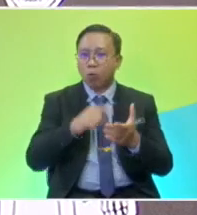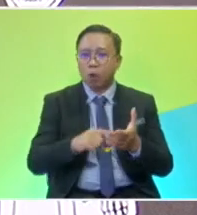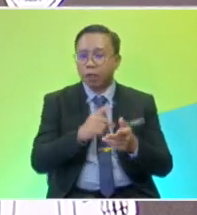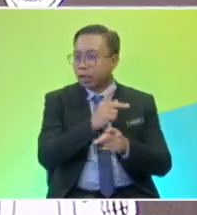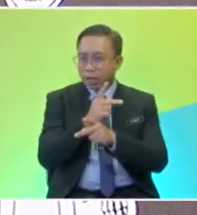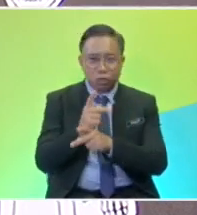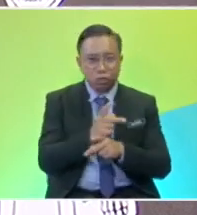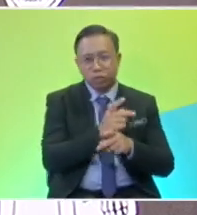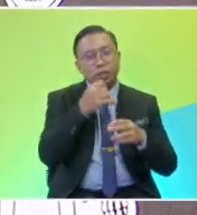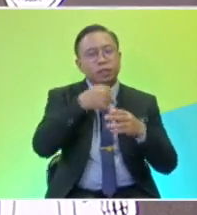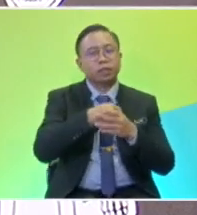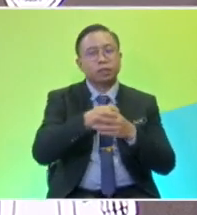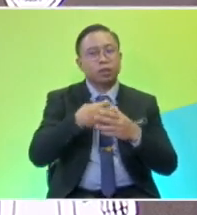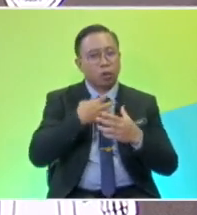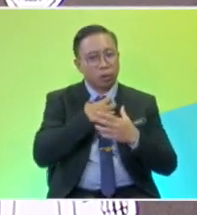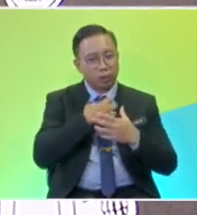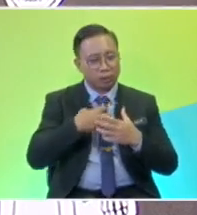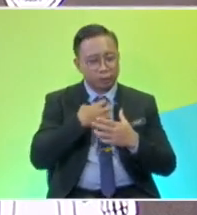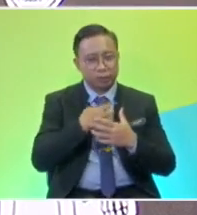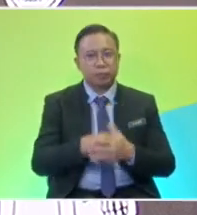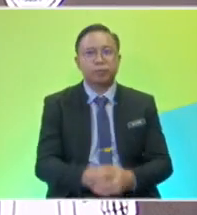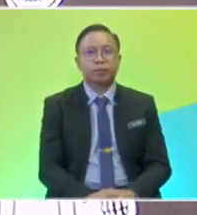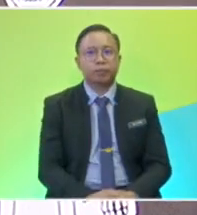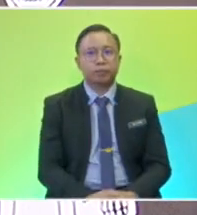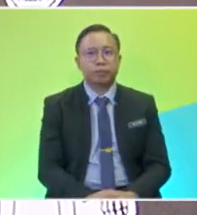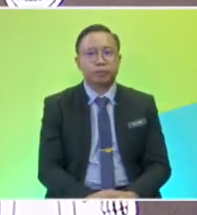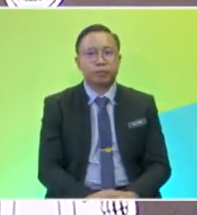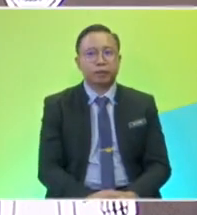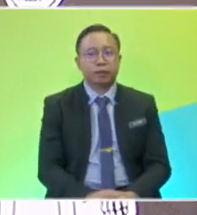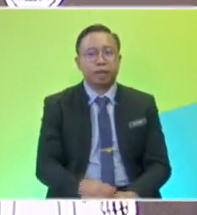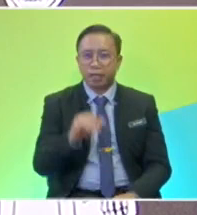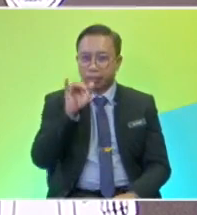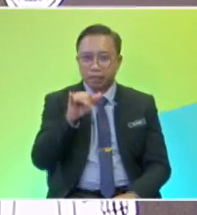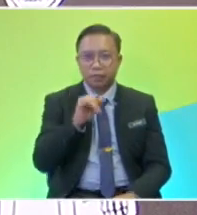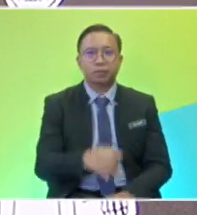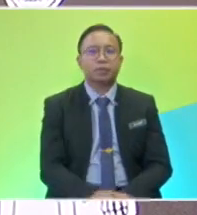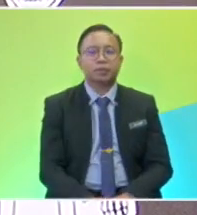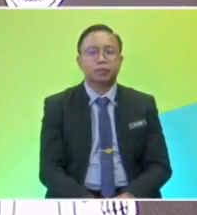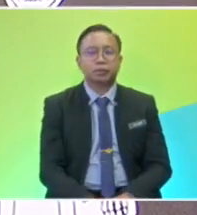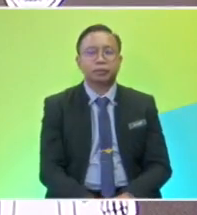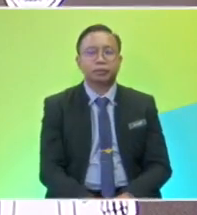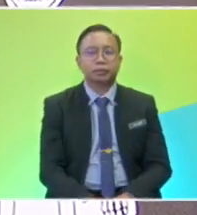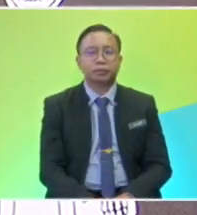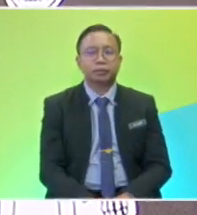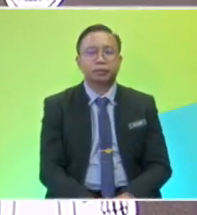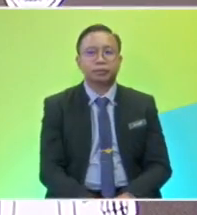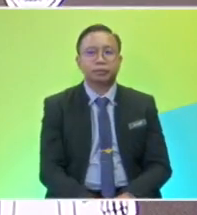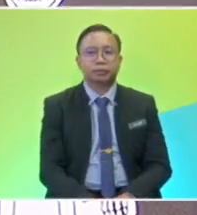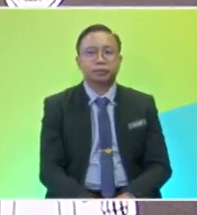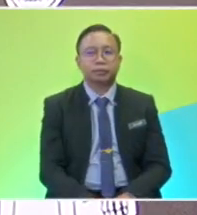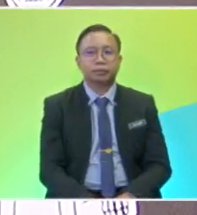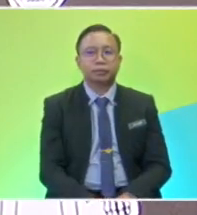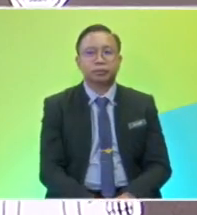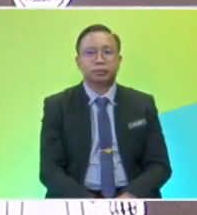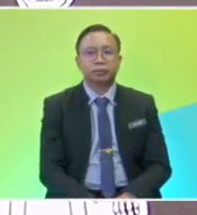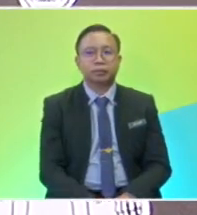the internal organ? Is it rib? Yes. Okay. Congrats. All right. So I'm going